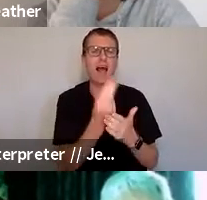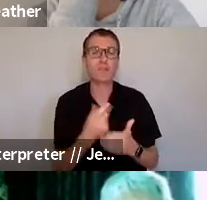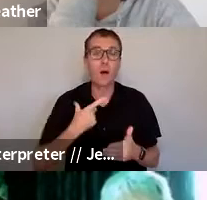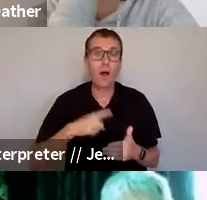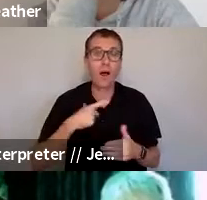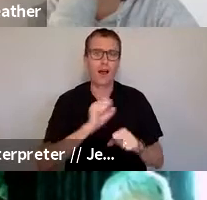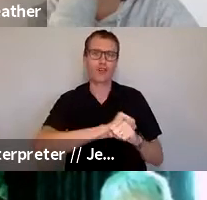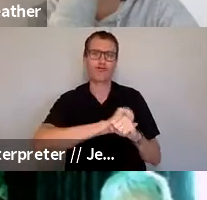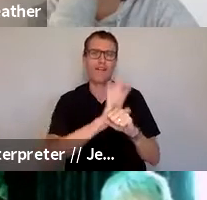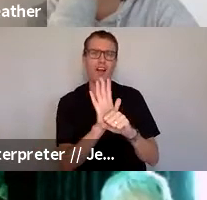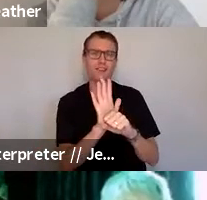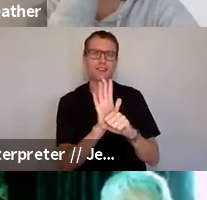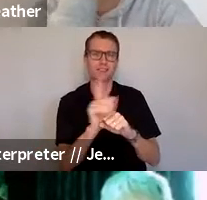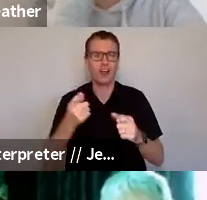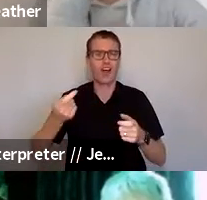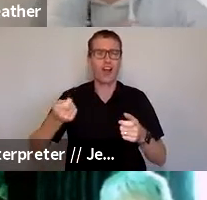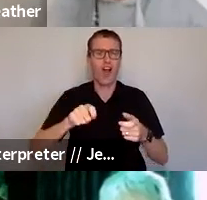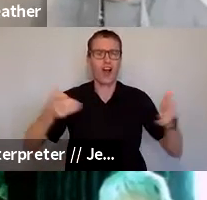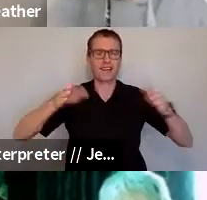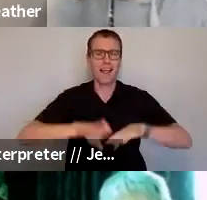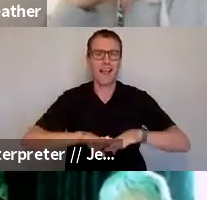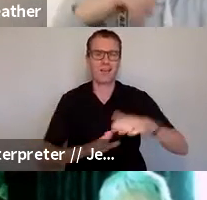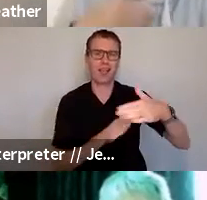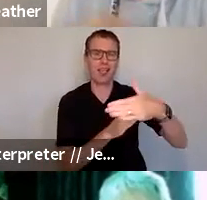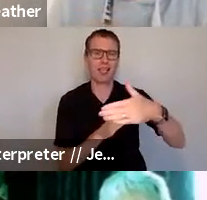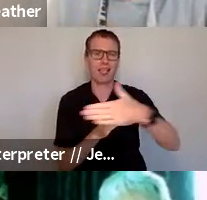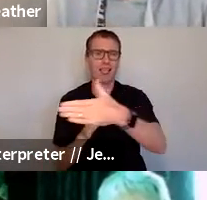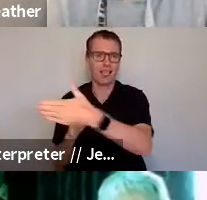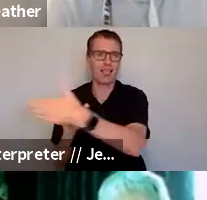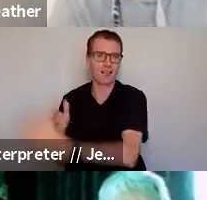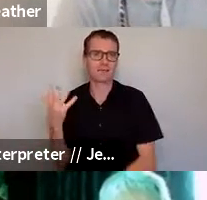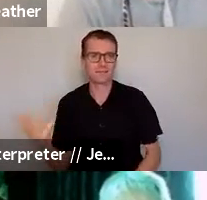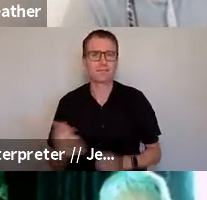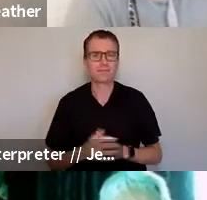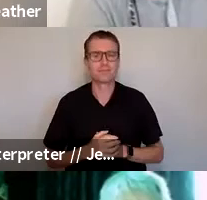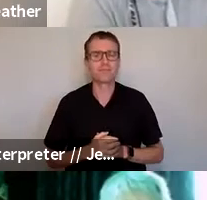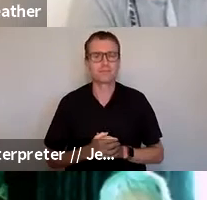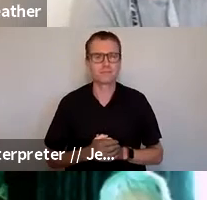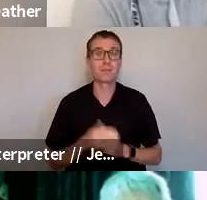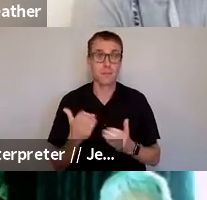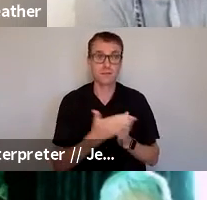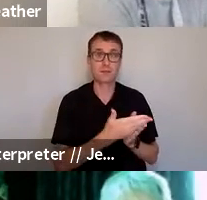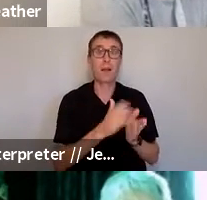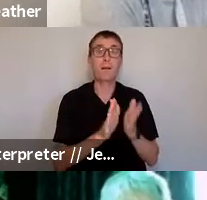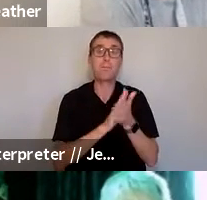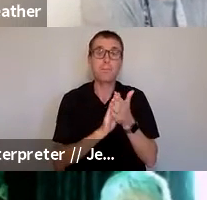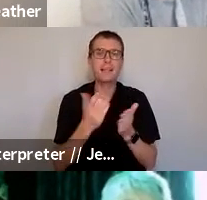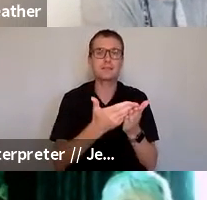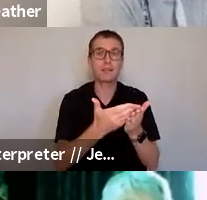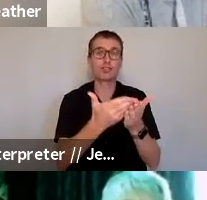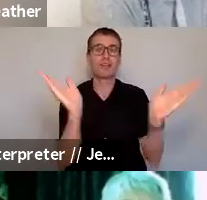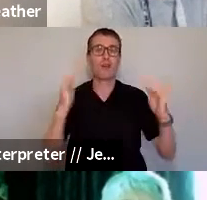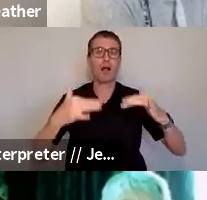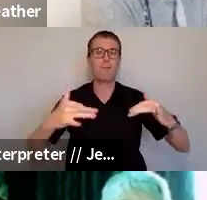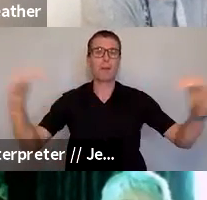that many more people will or should have more knowledge of what it's like to face barriers